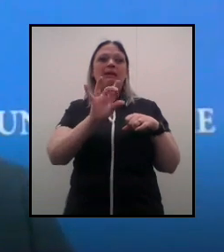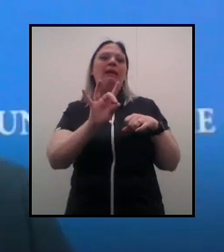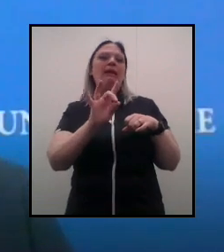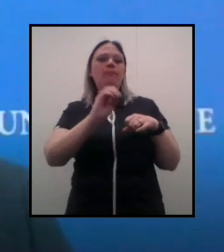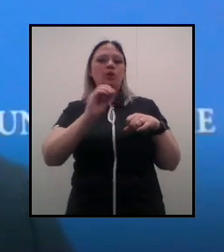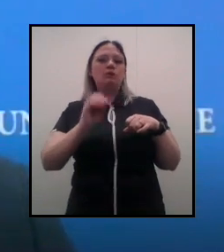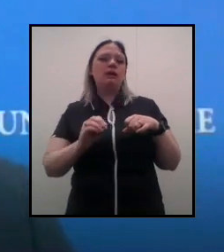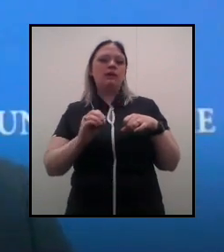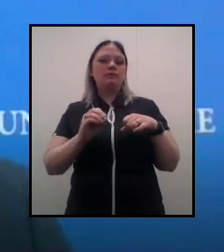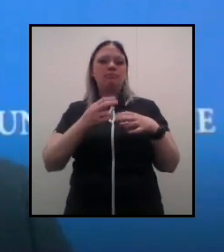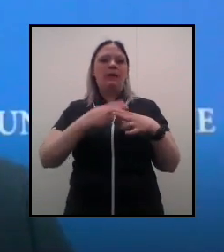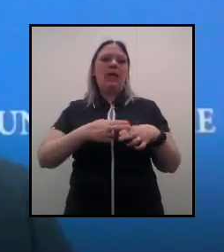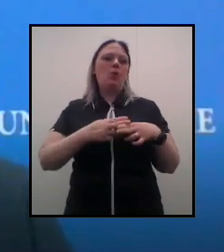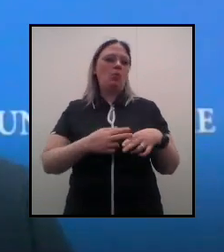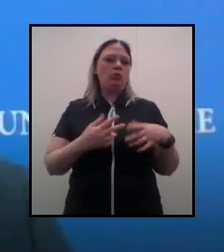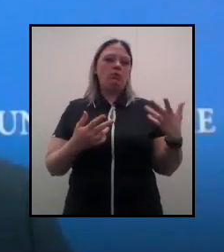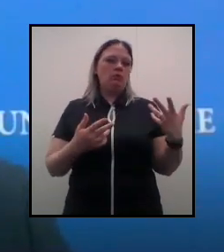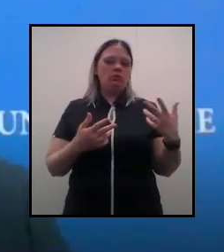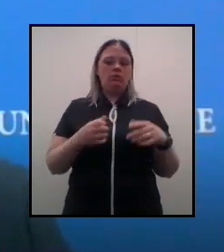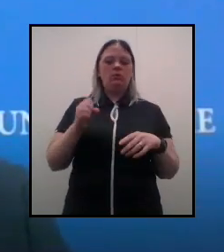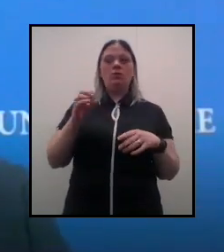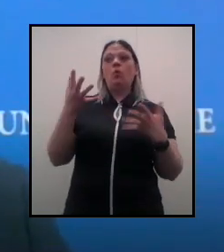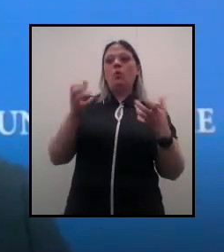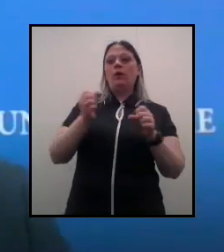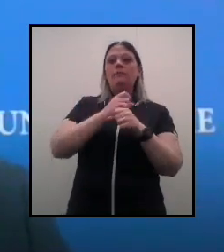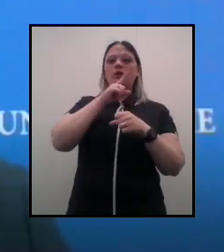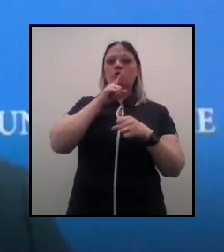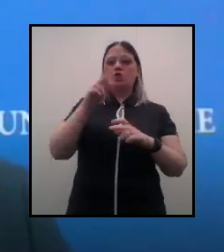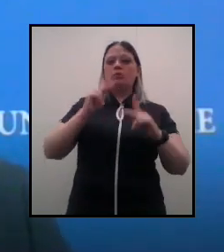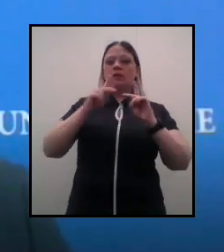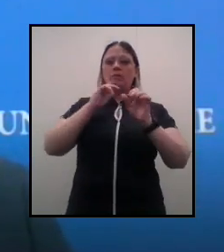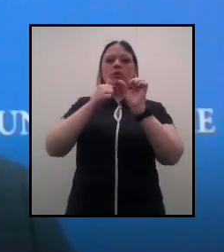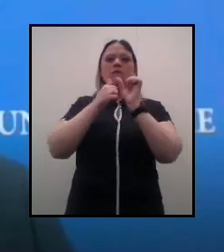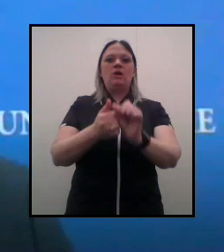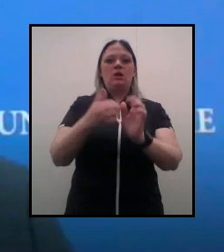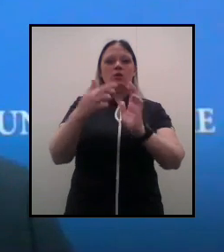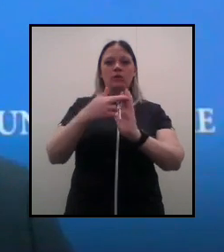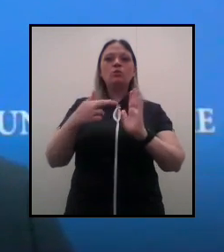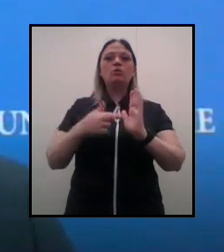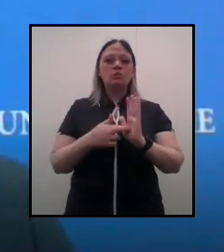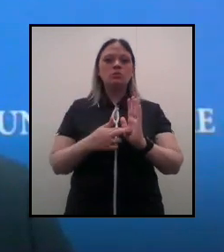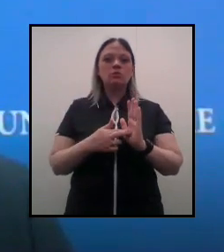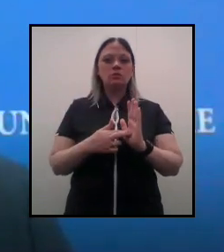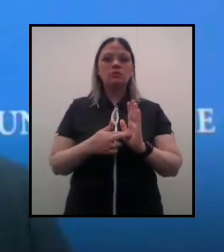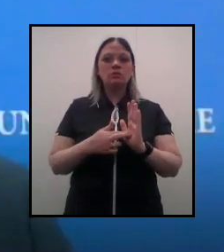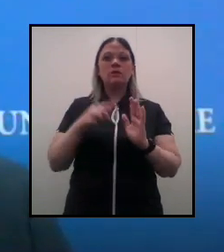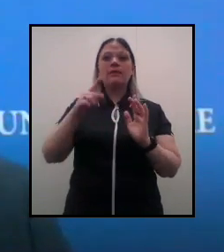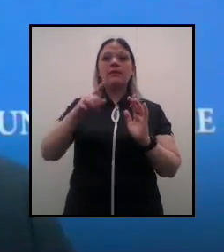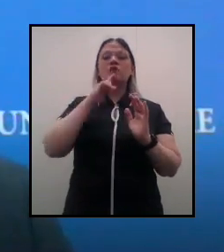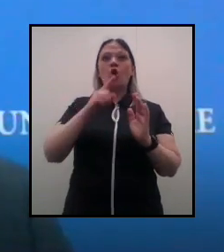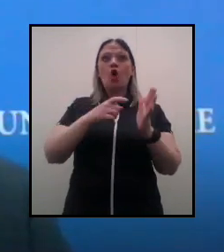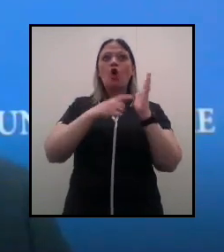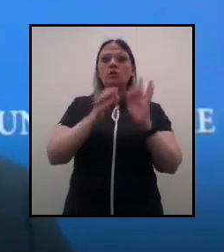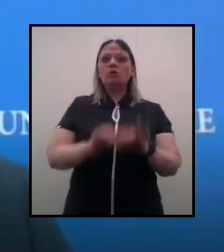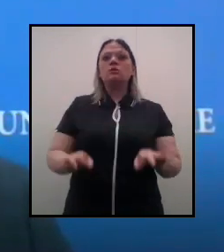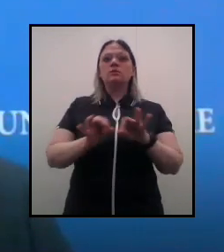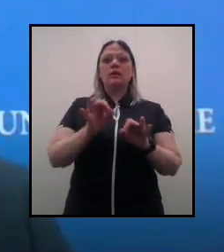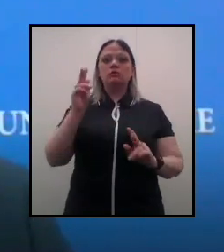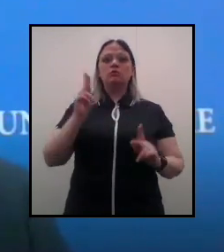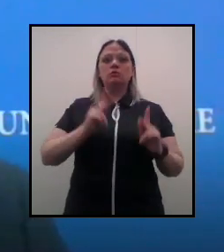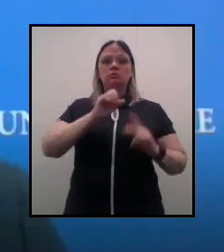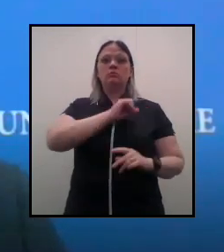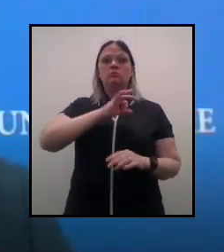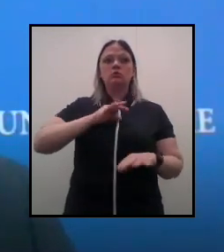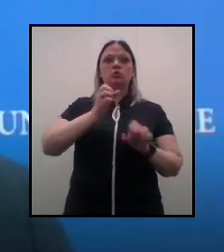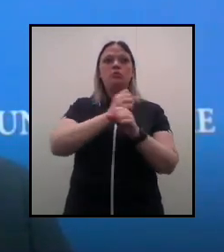0.8% of a pound. So we want to make certain that people are following the rules. These are essential personnel to ensure that in this time